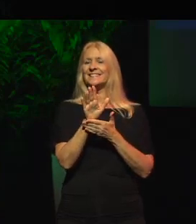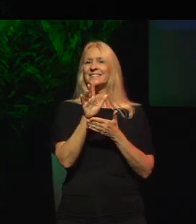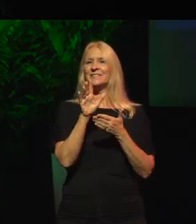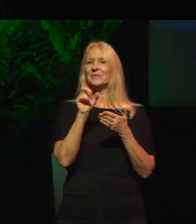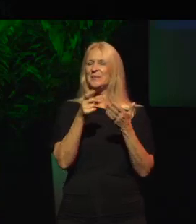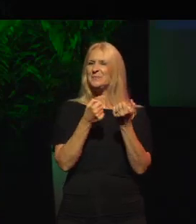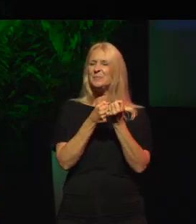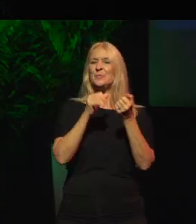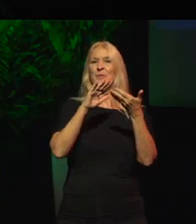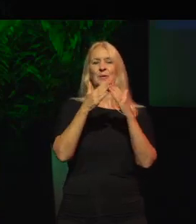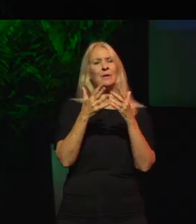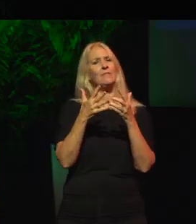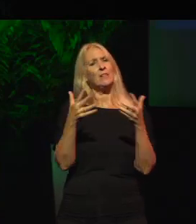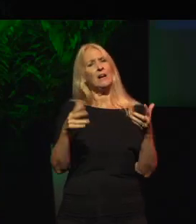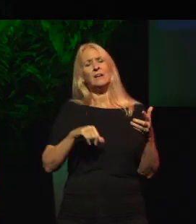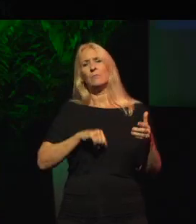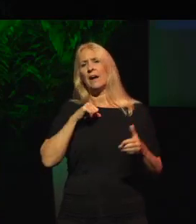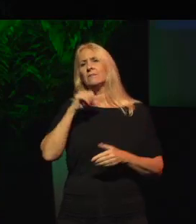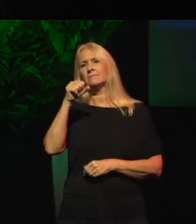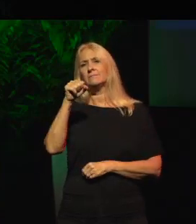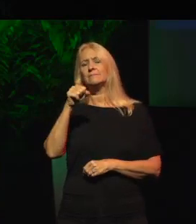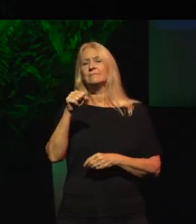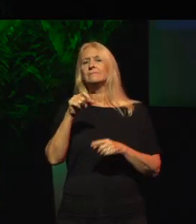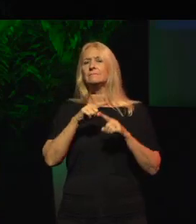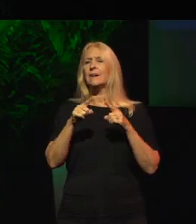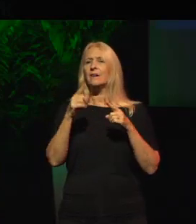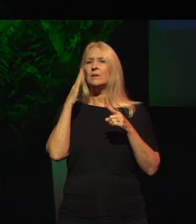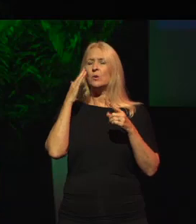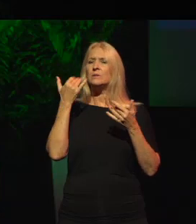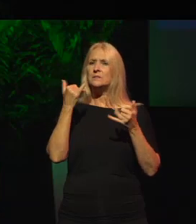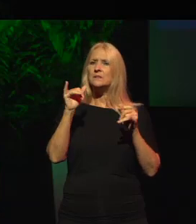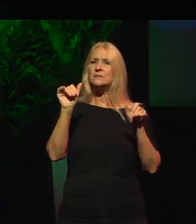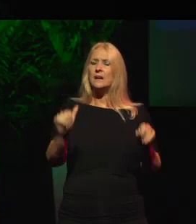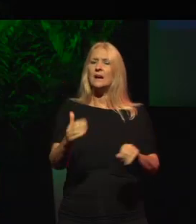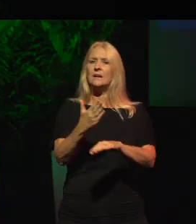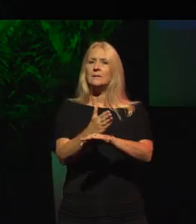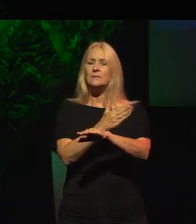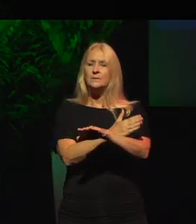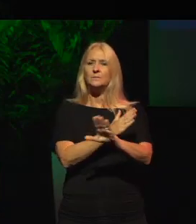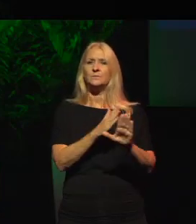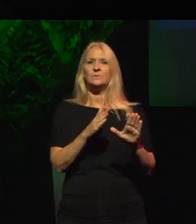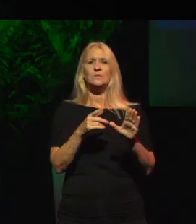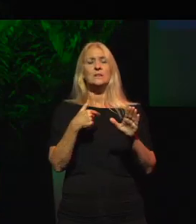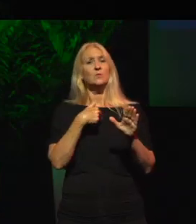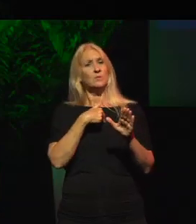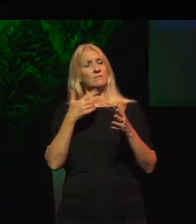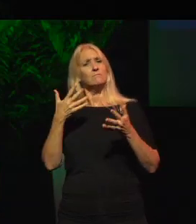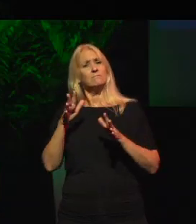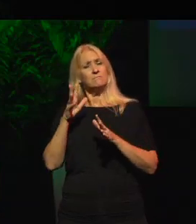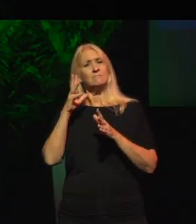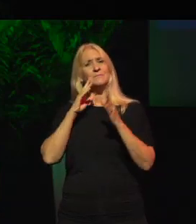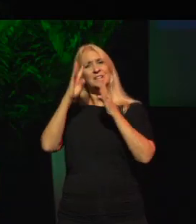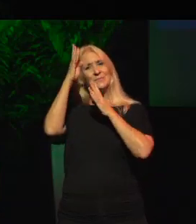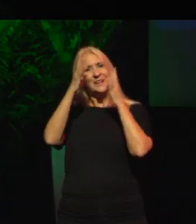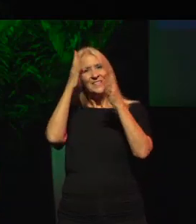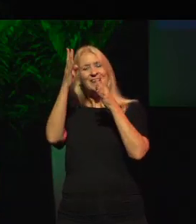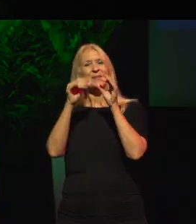of at FSCJ, and we know we still have a lot to do. We have been innovative,